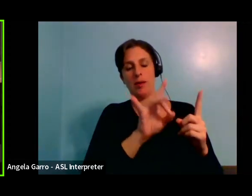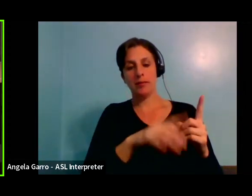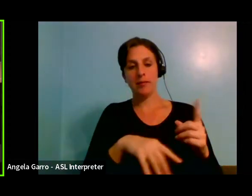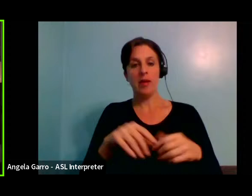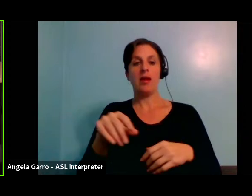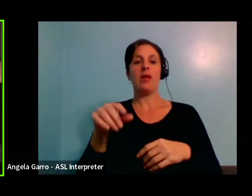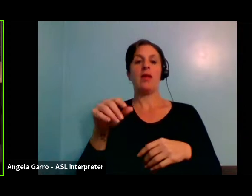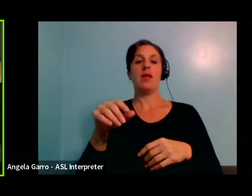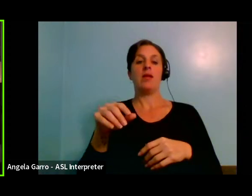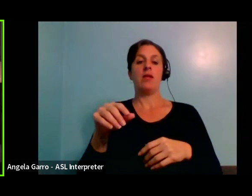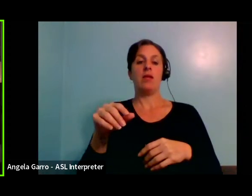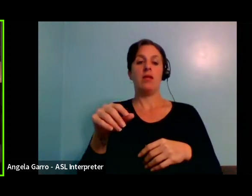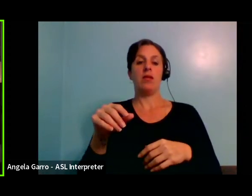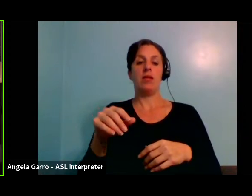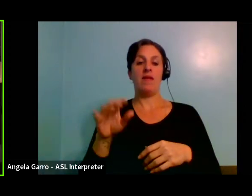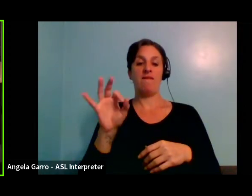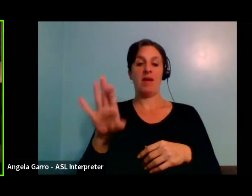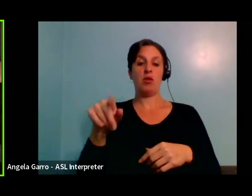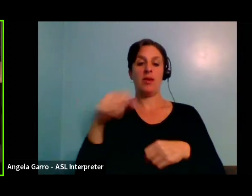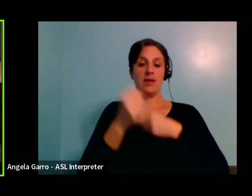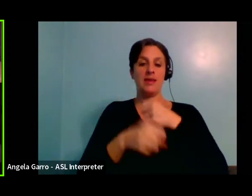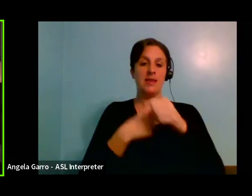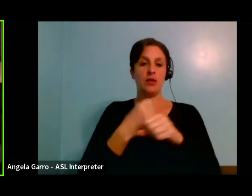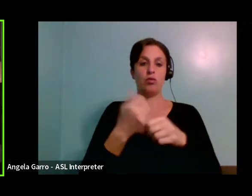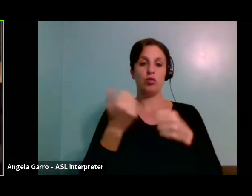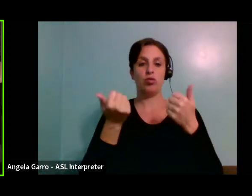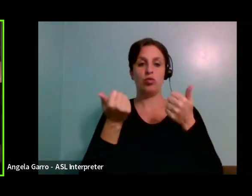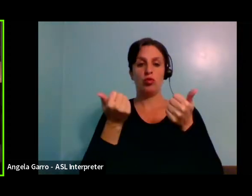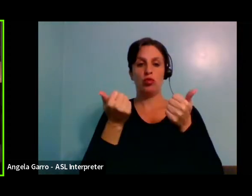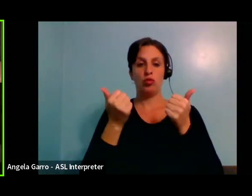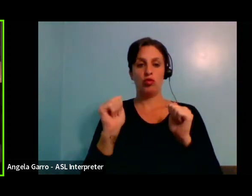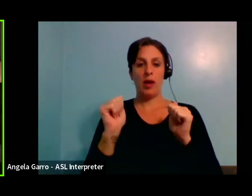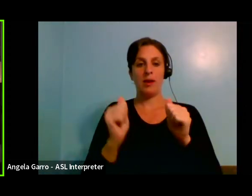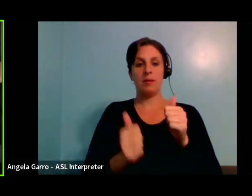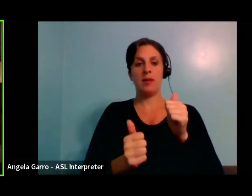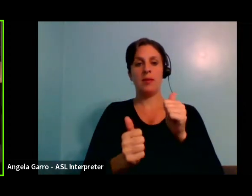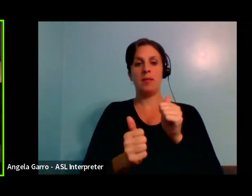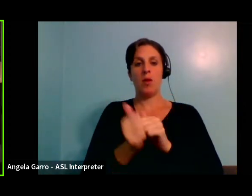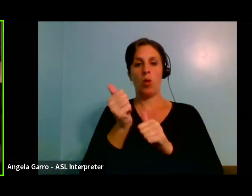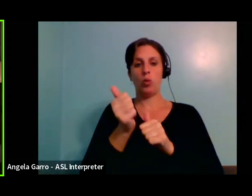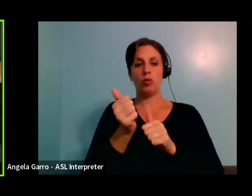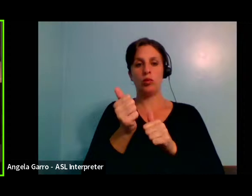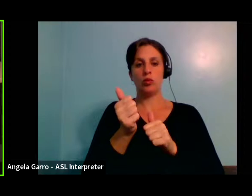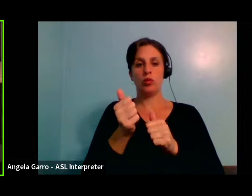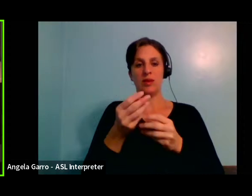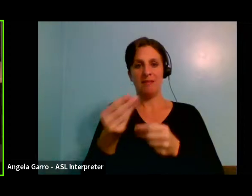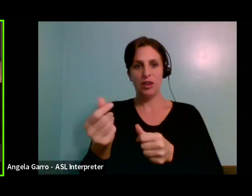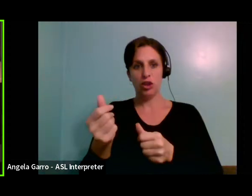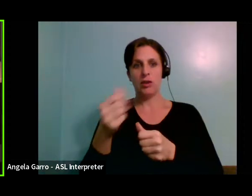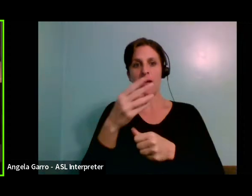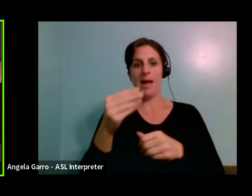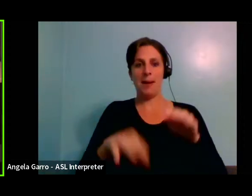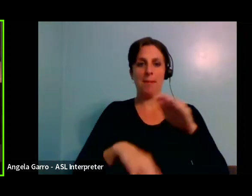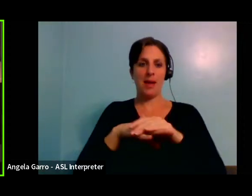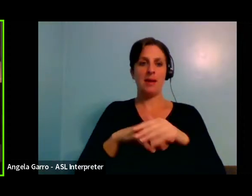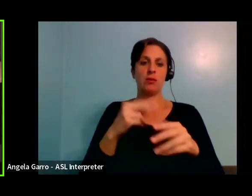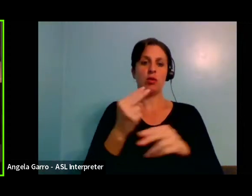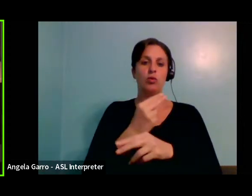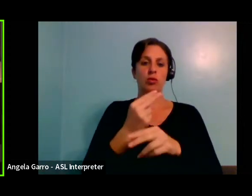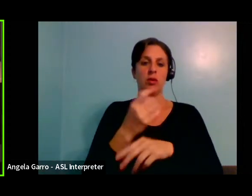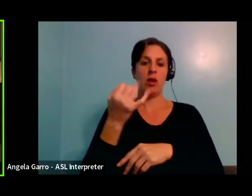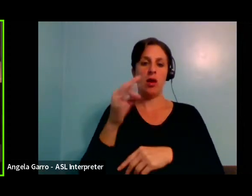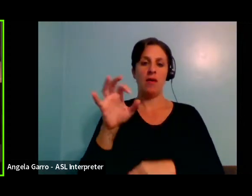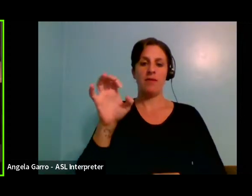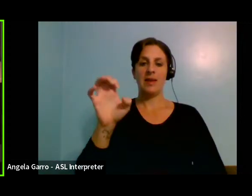year, in order to try to be most efficient and maximize the use of E-rate